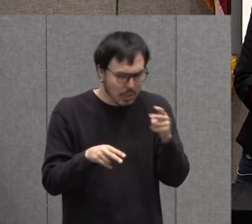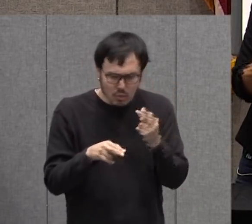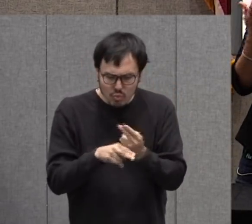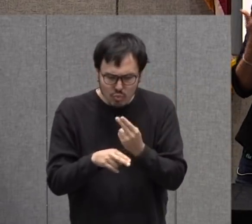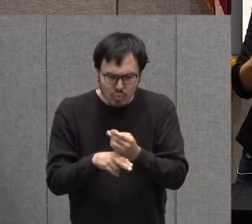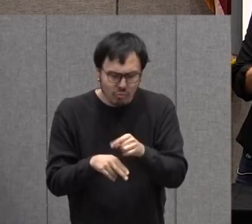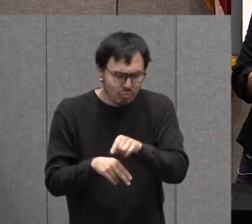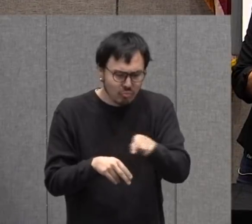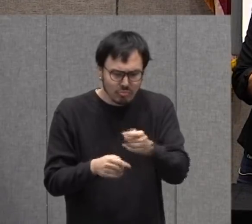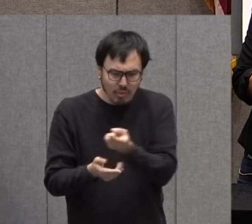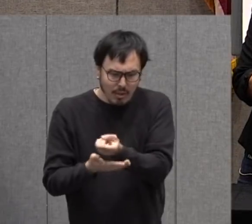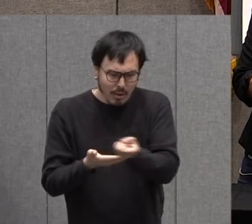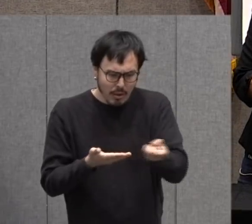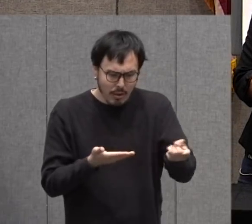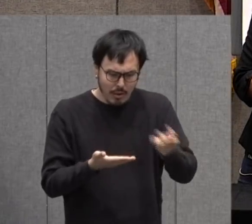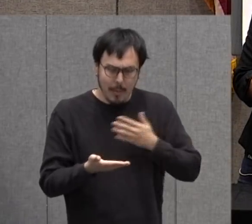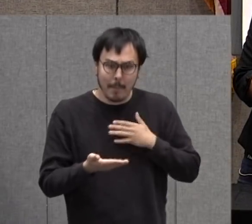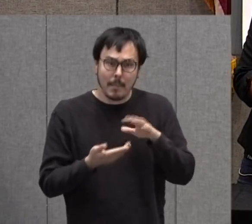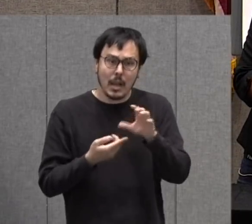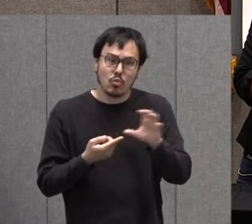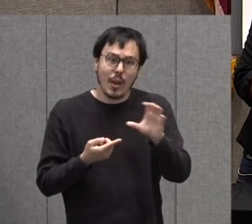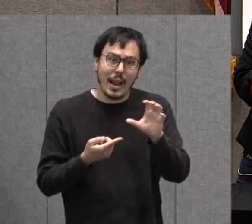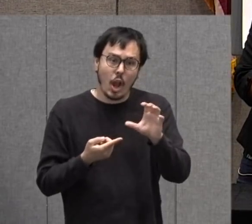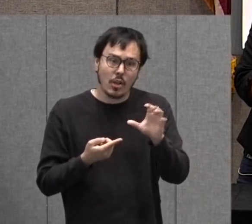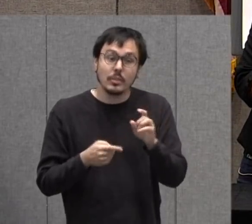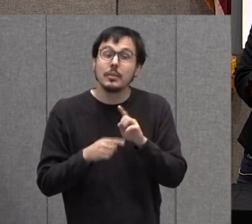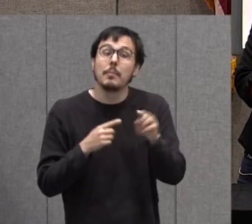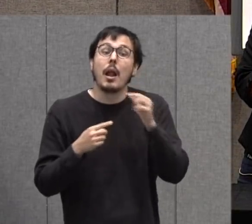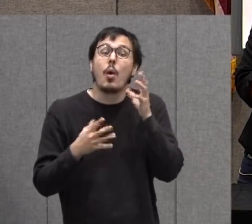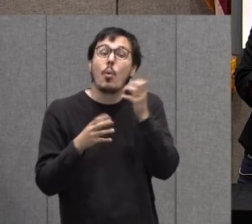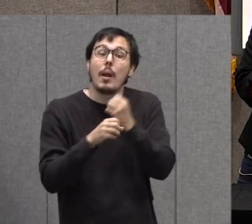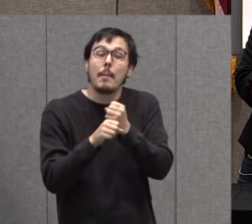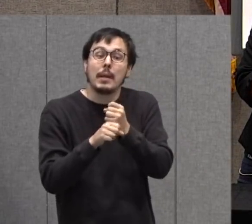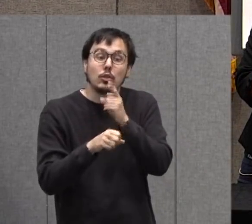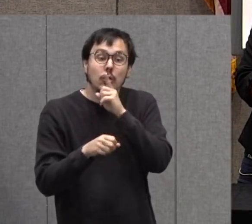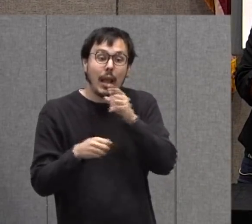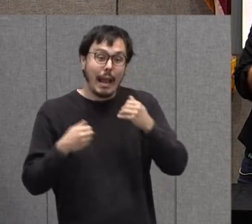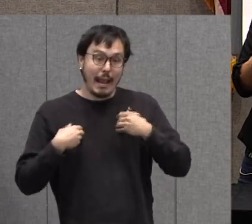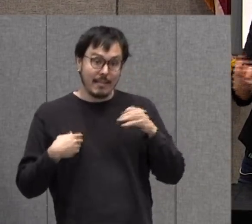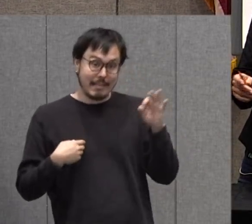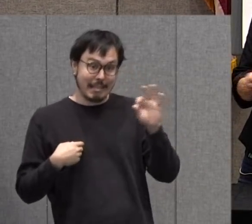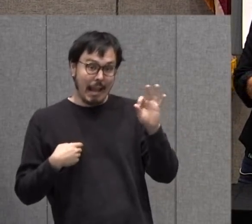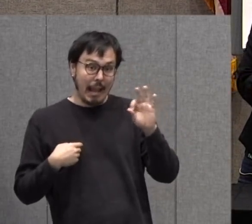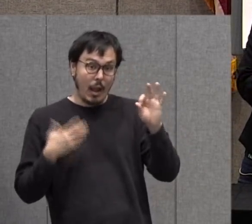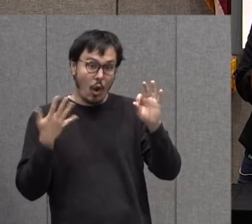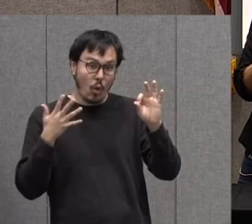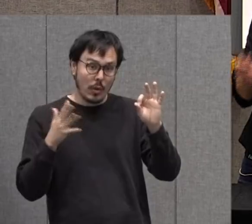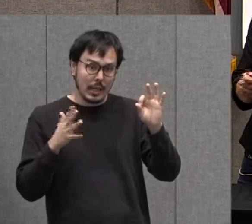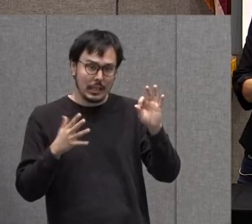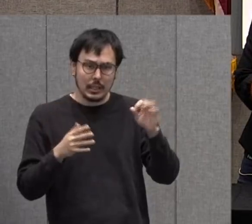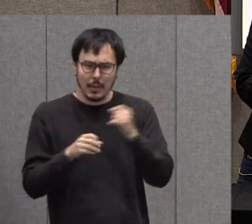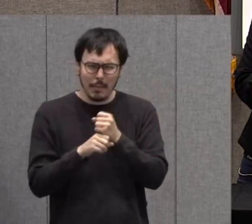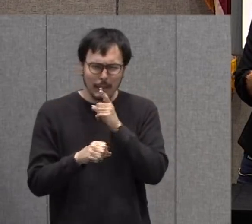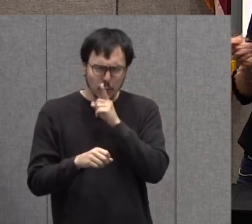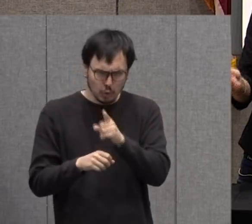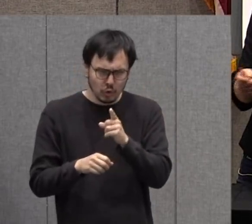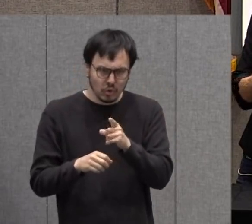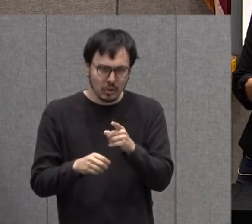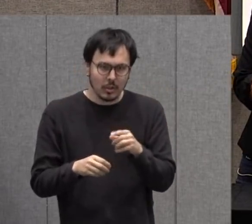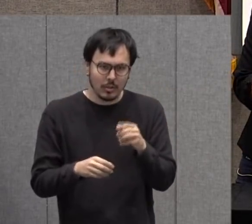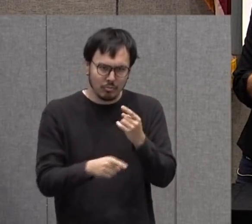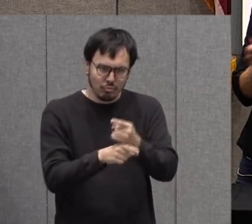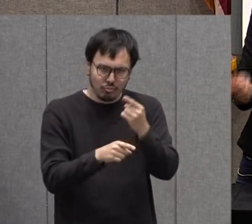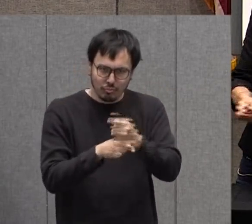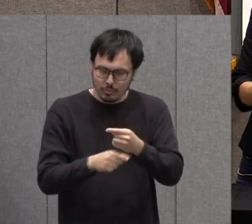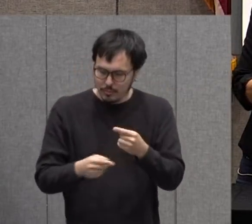crayons. But I better count out my 9 so that I know how many more I'm counting on. So I have 1, 2,